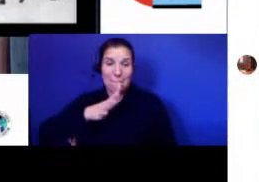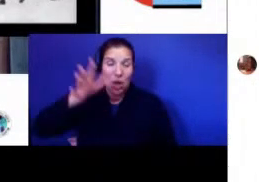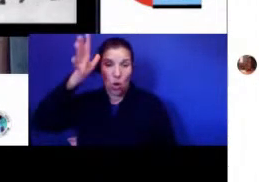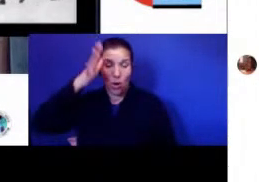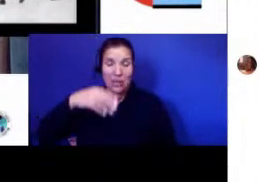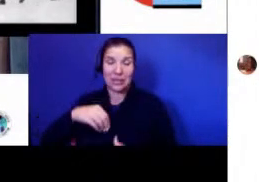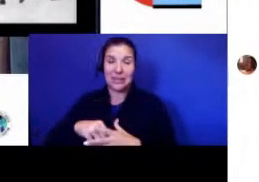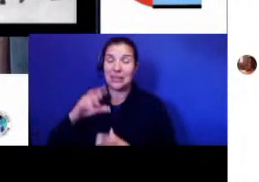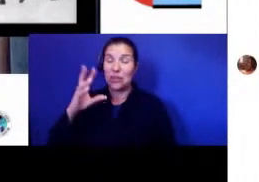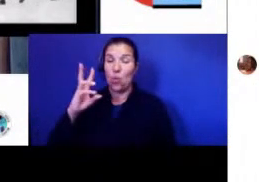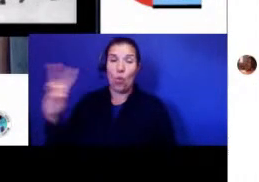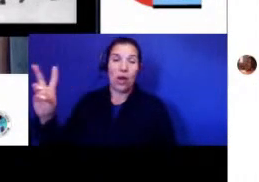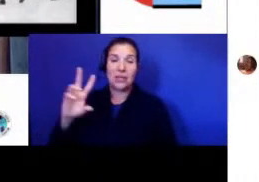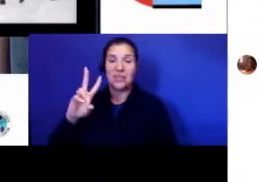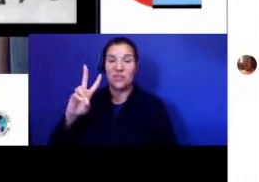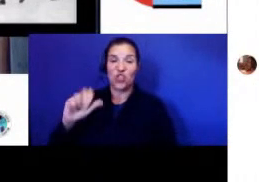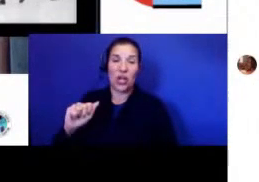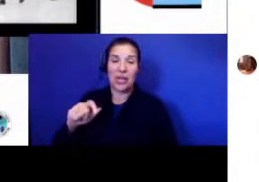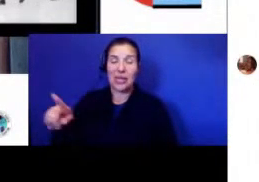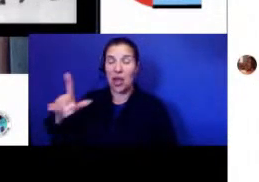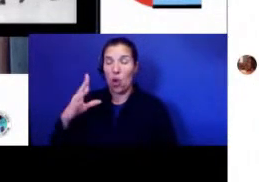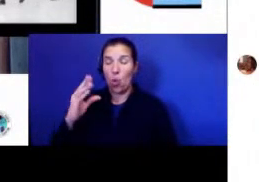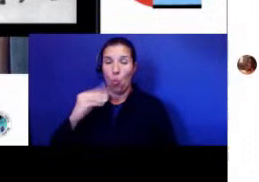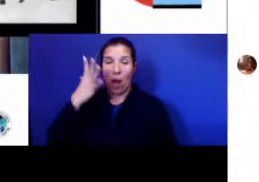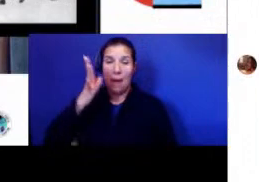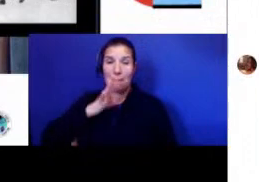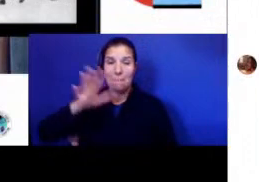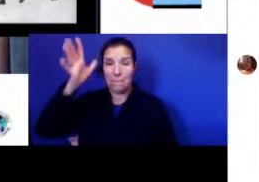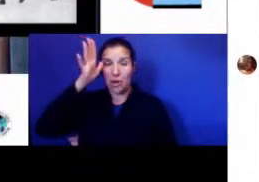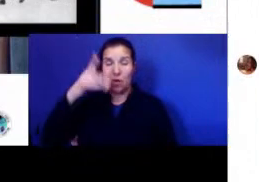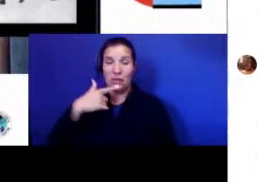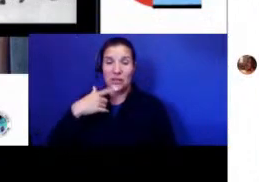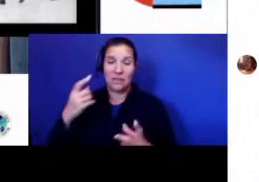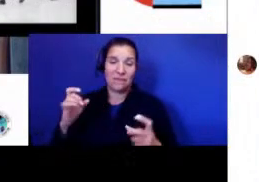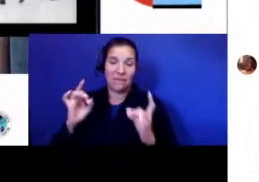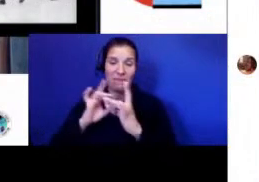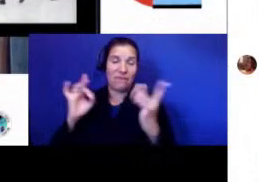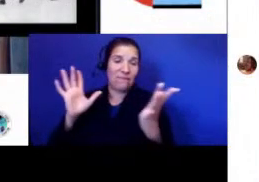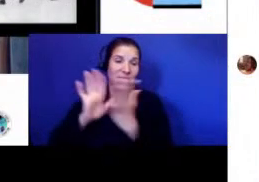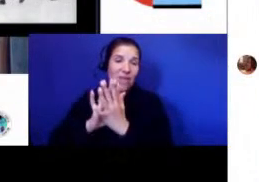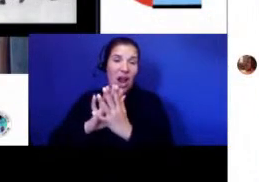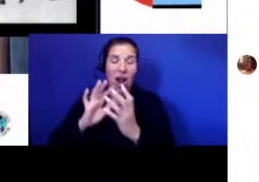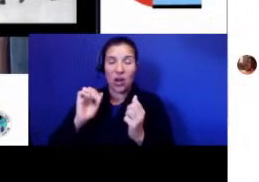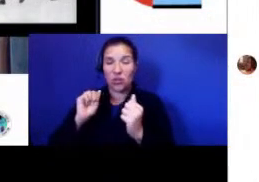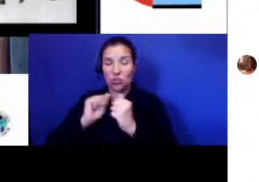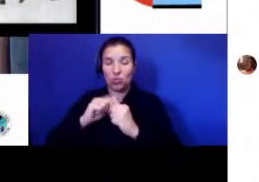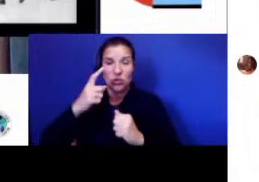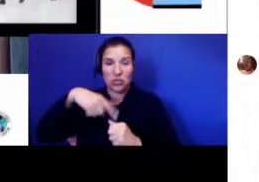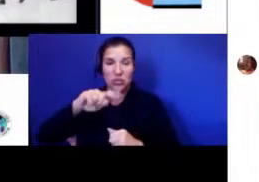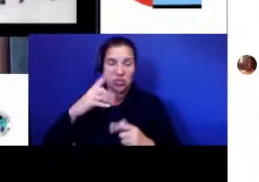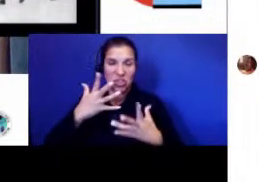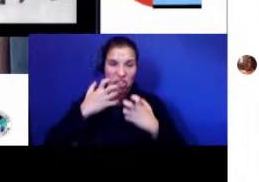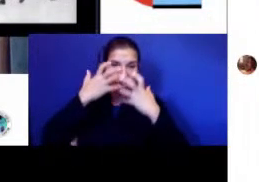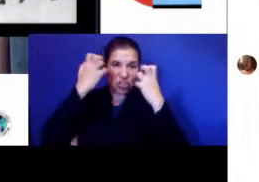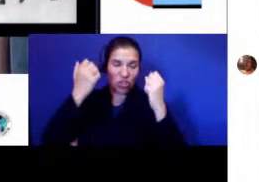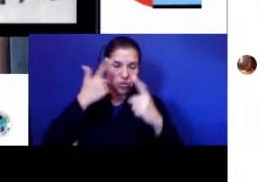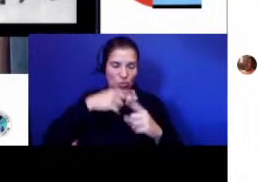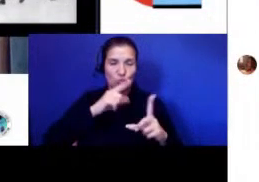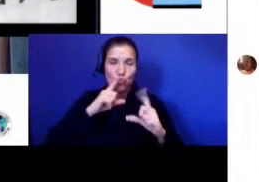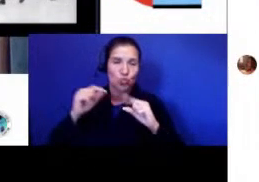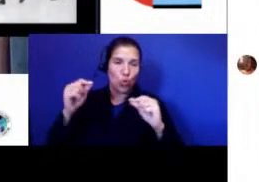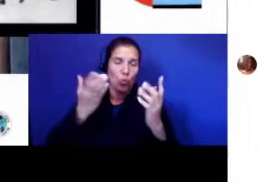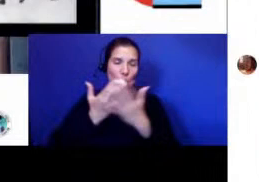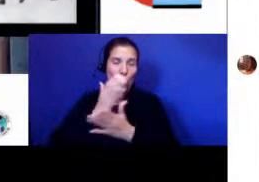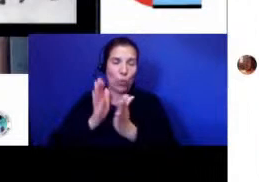in 1974, white parents reacted with violent rage to false rumors about the contents of newly approved textbooks,